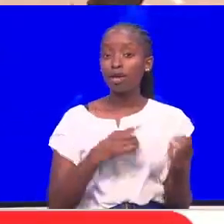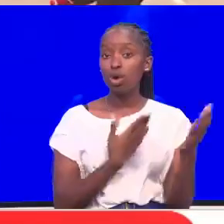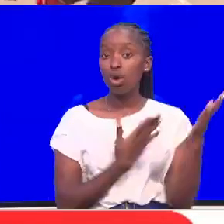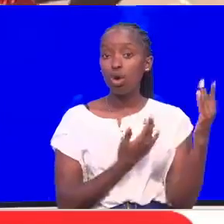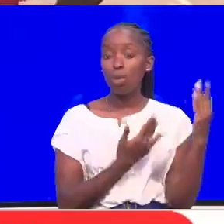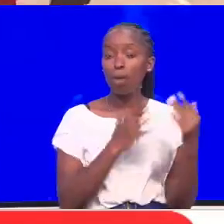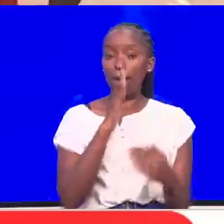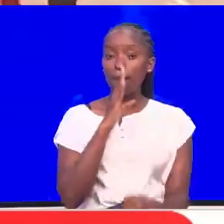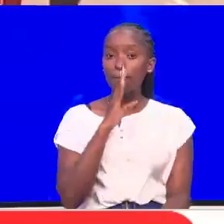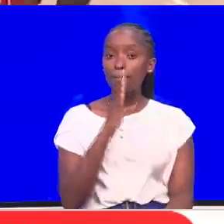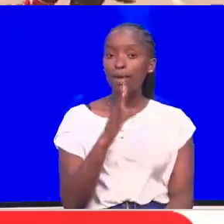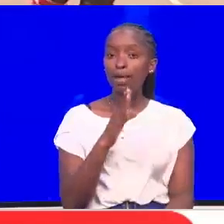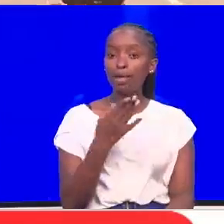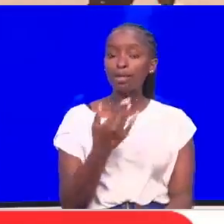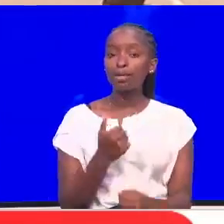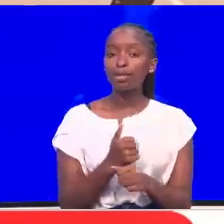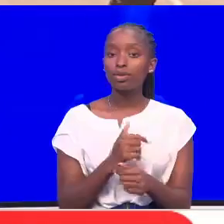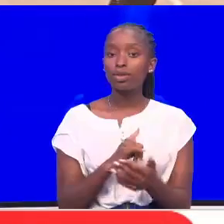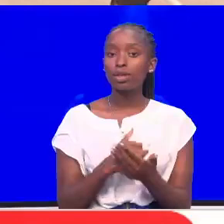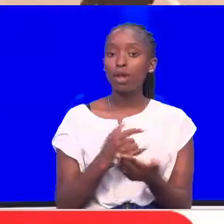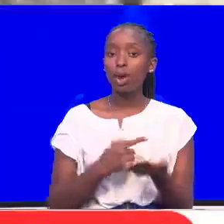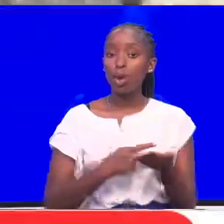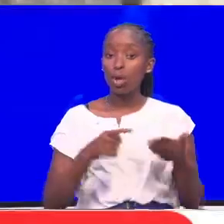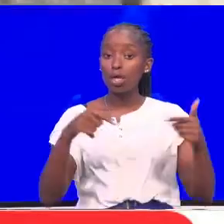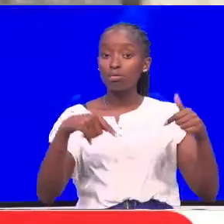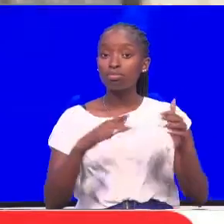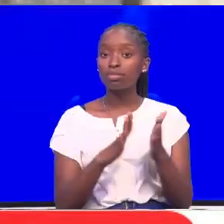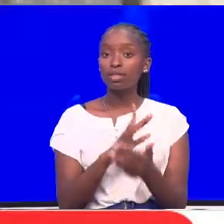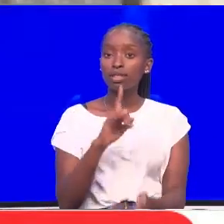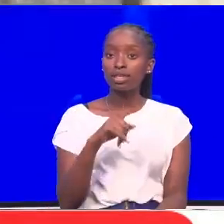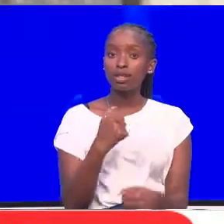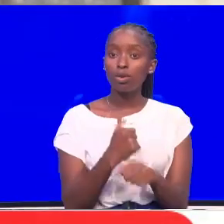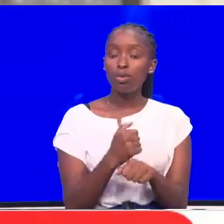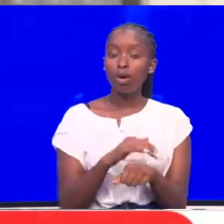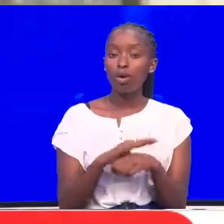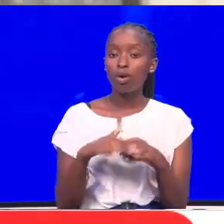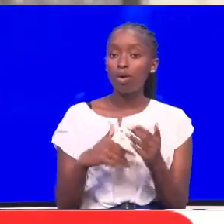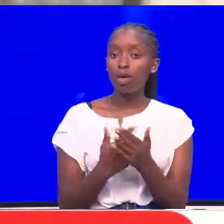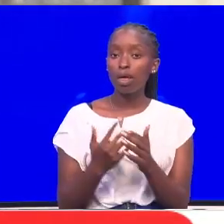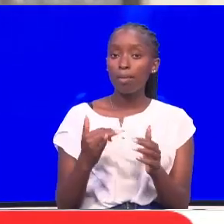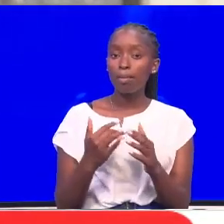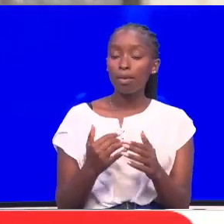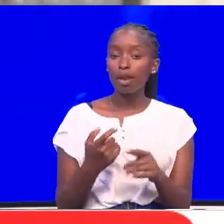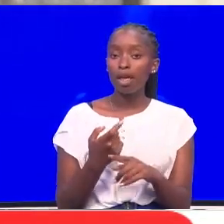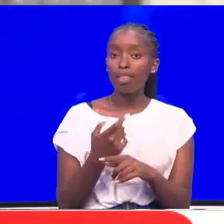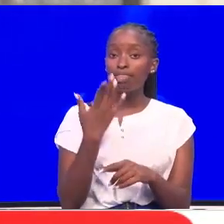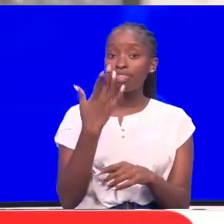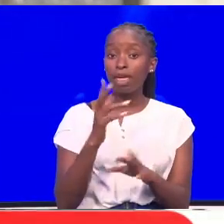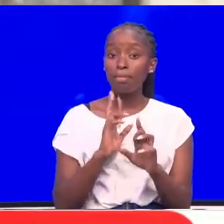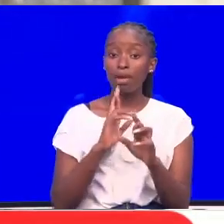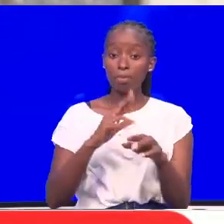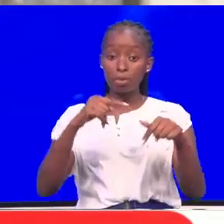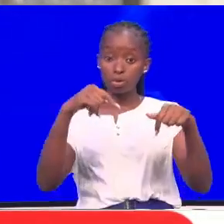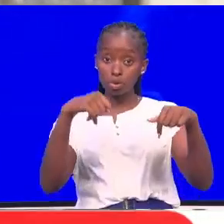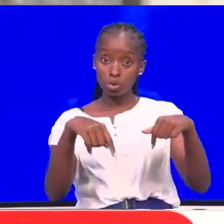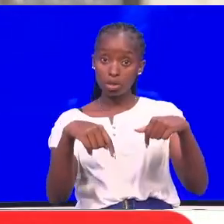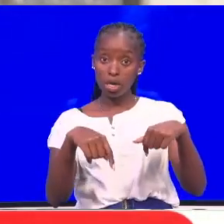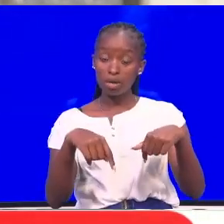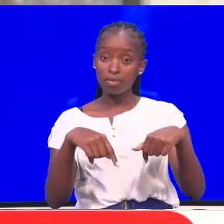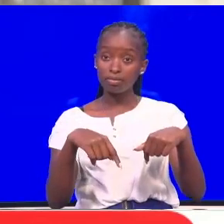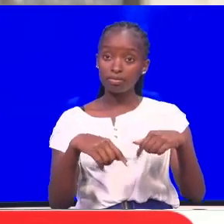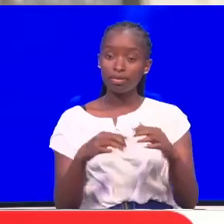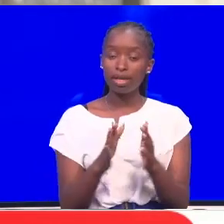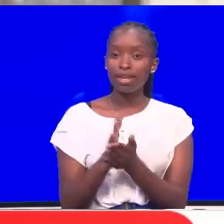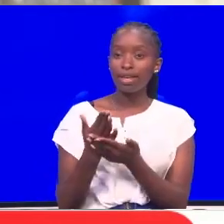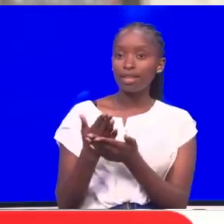shape by this week, and we have to work on players from prisons. They reported today, most of them reported today, and